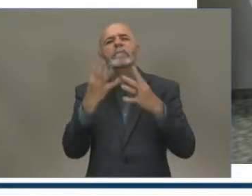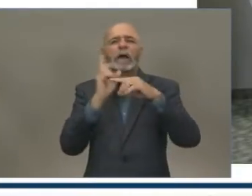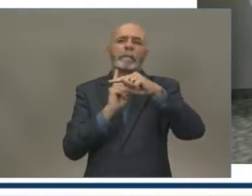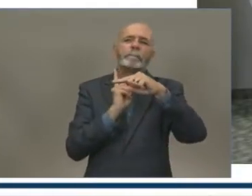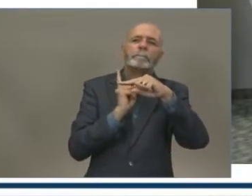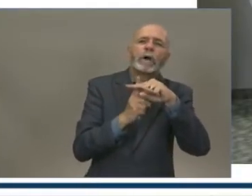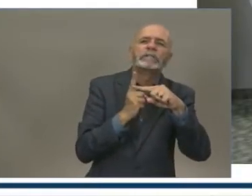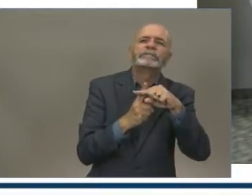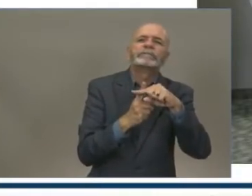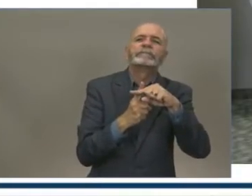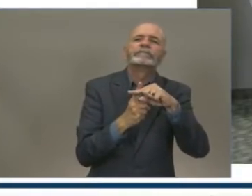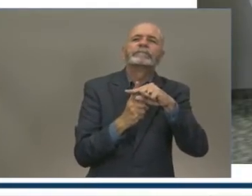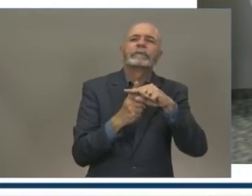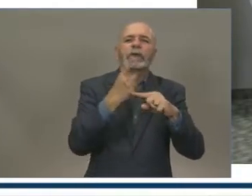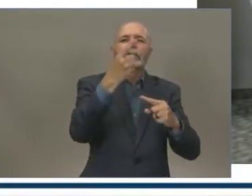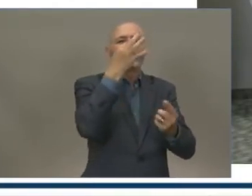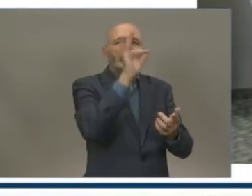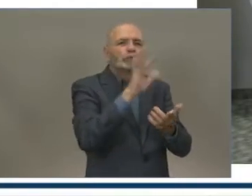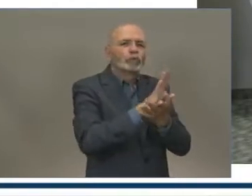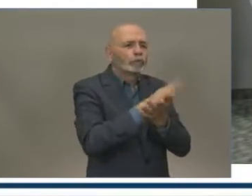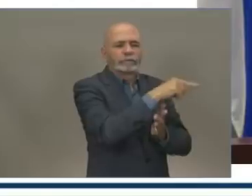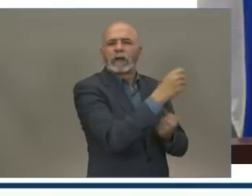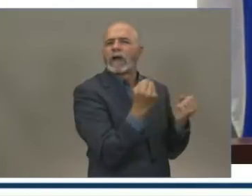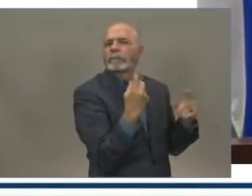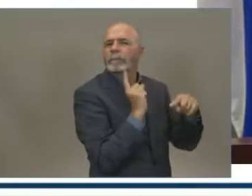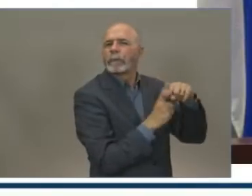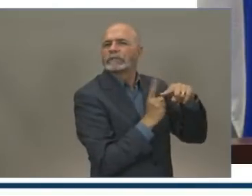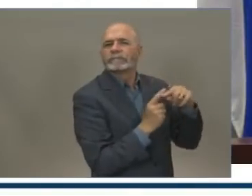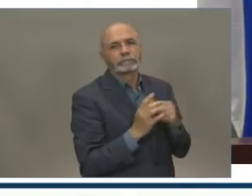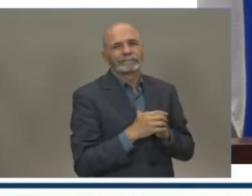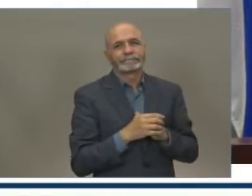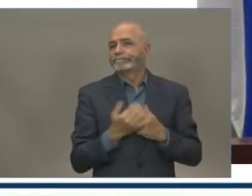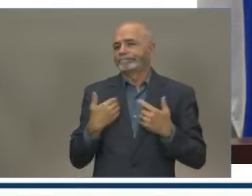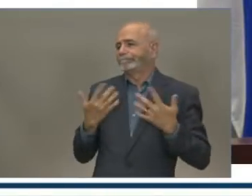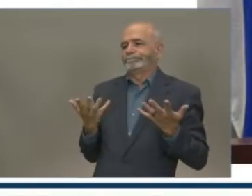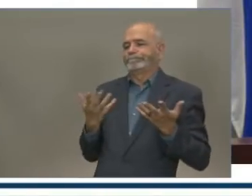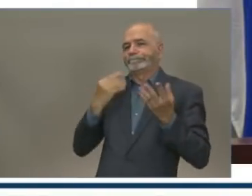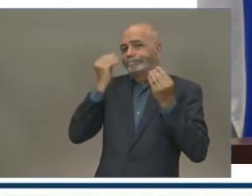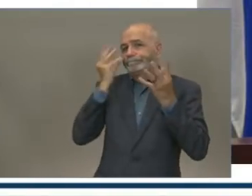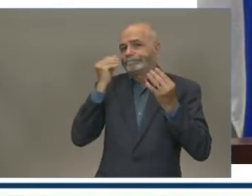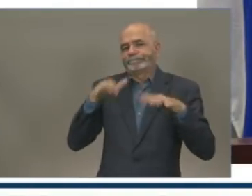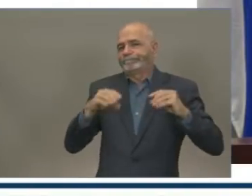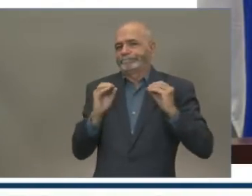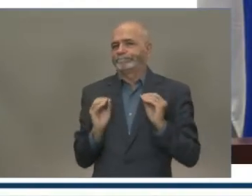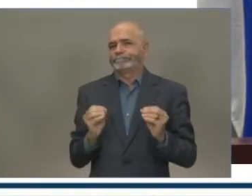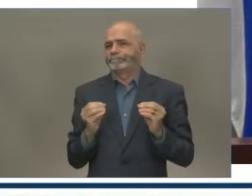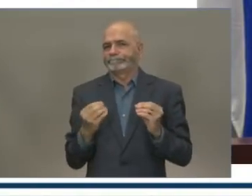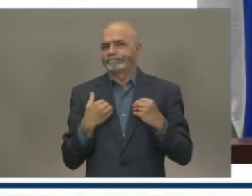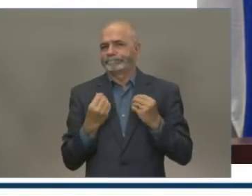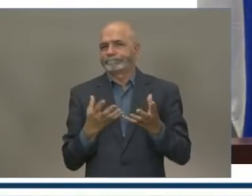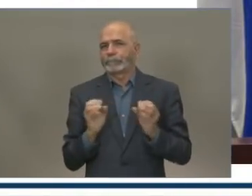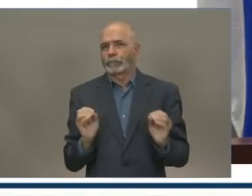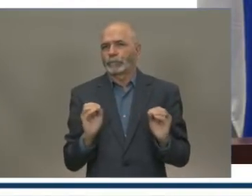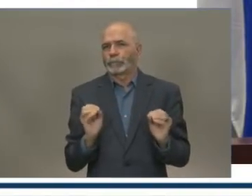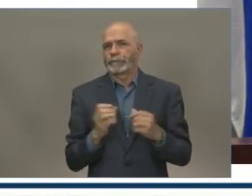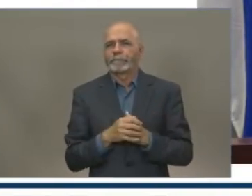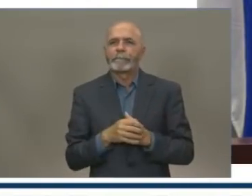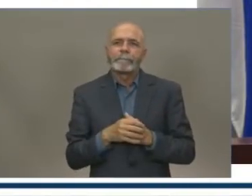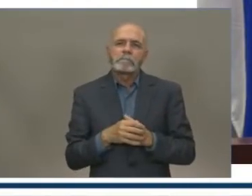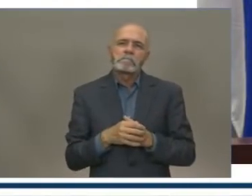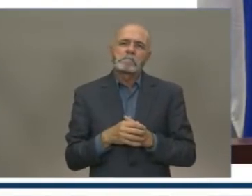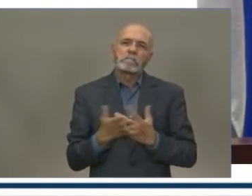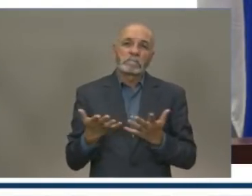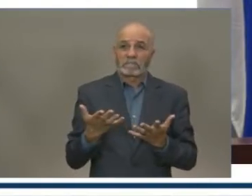school? I don't have this. Well, I don't have those specific numbers. We're in double digits in that